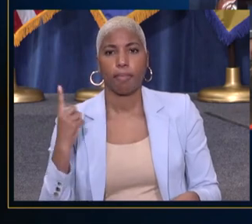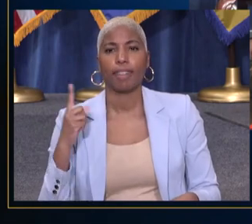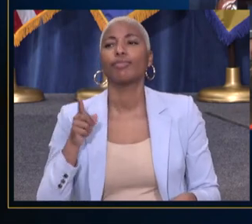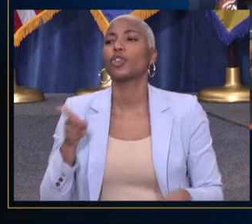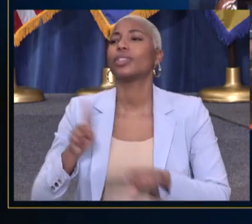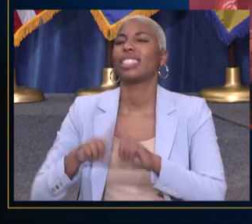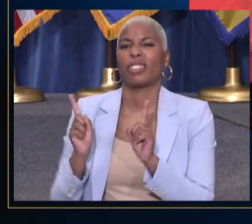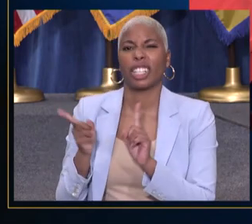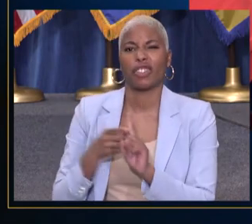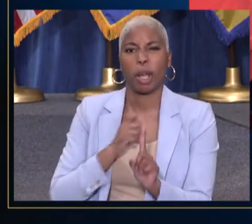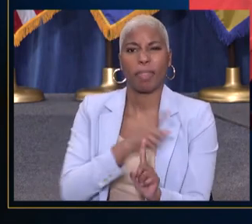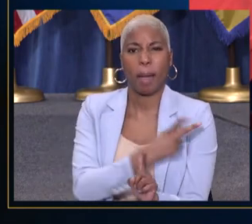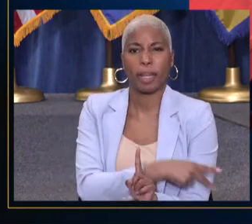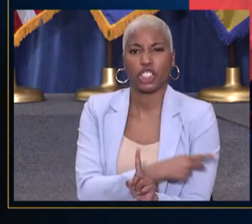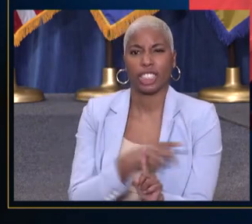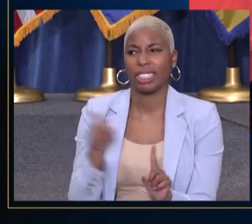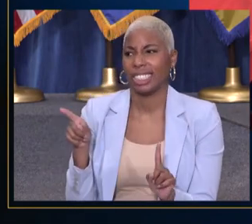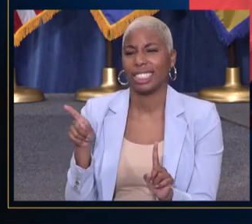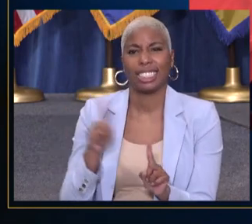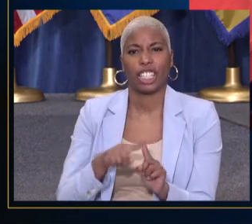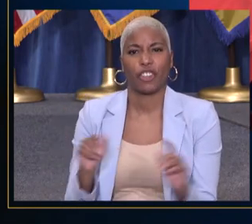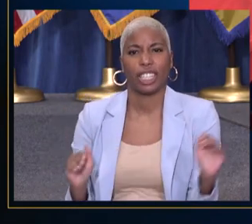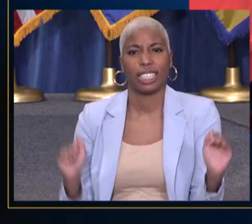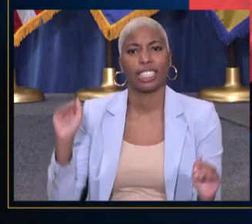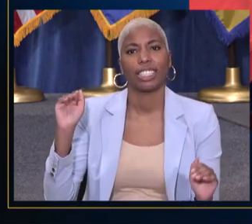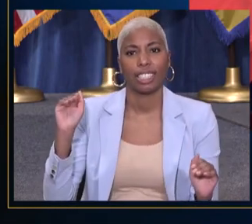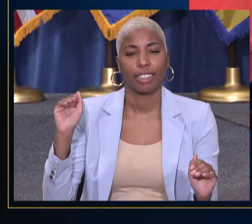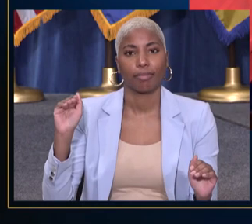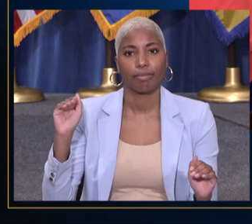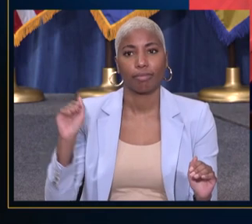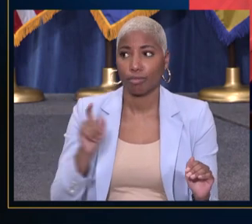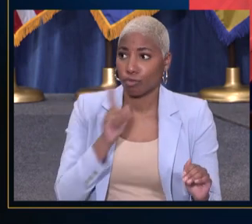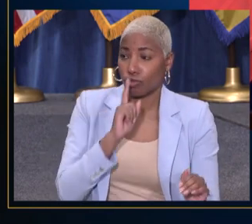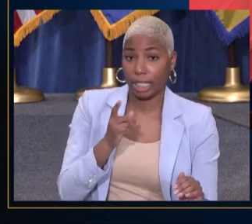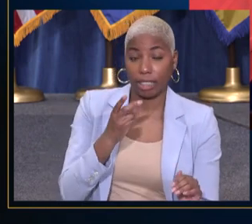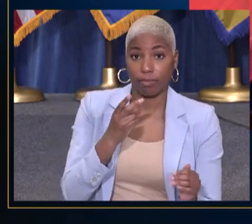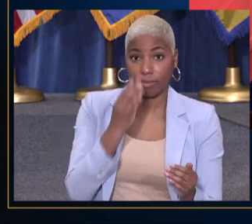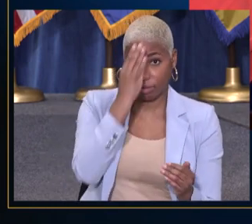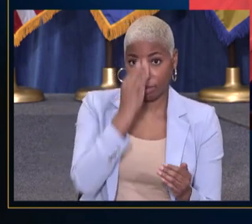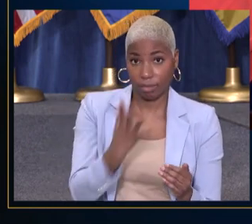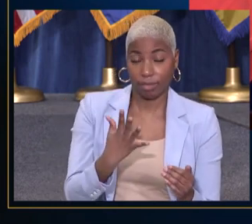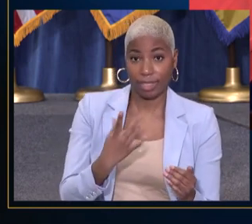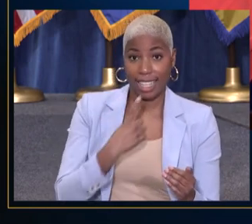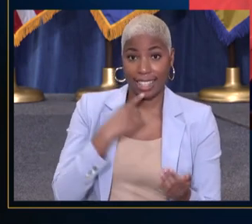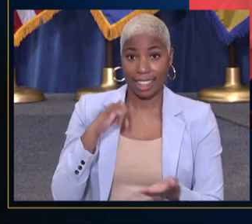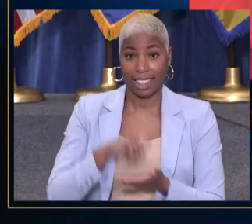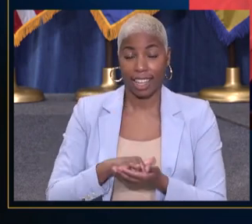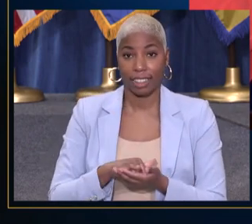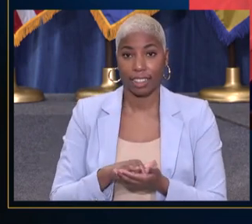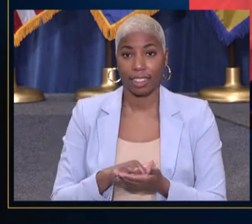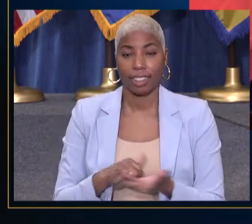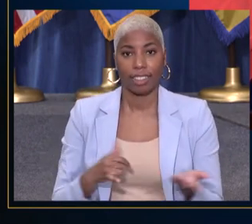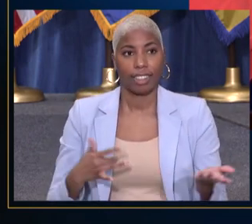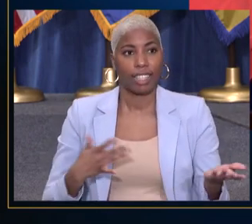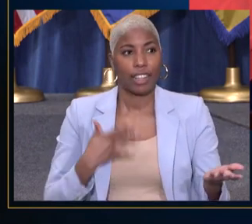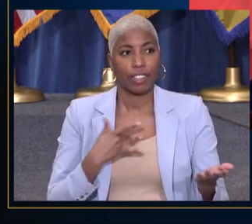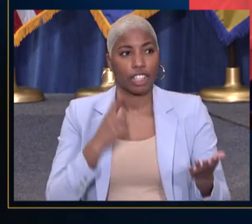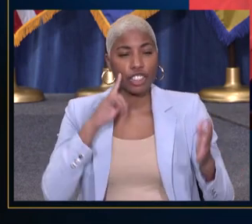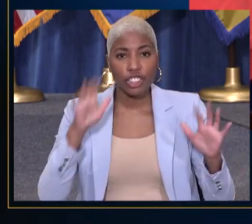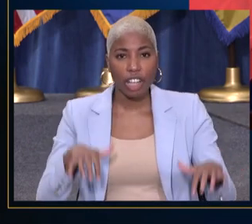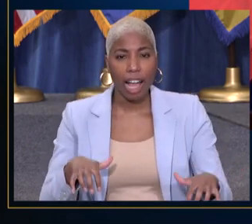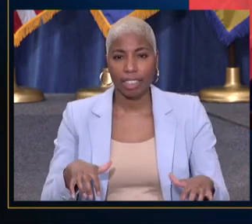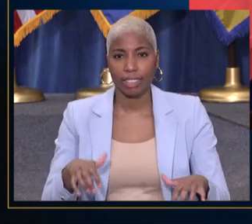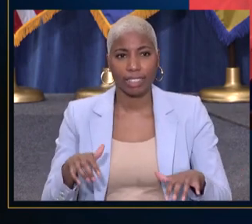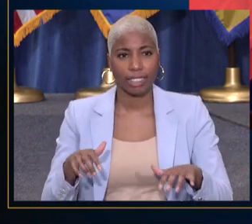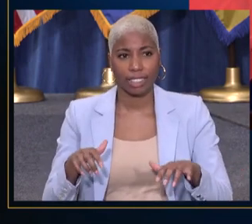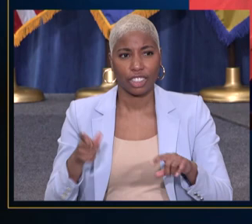that person. And having said that to me, and I think you're just shocked. You don't know what to say. You